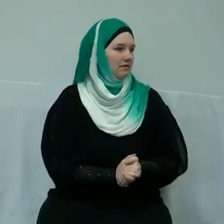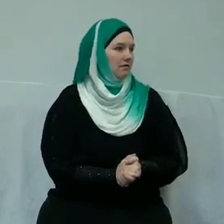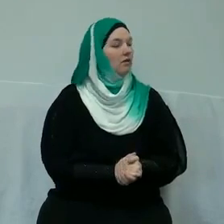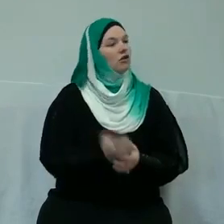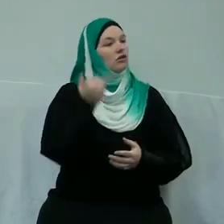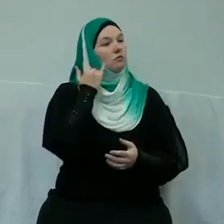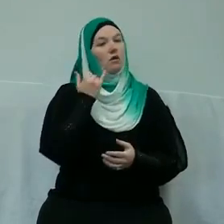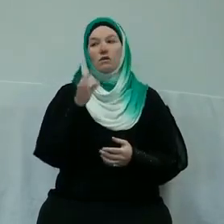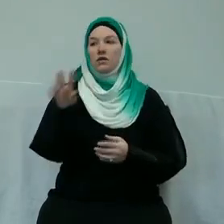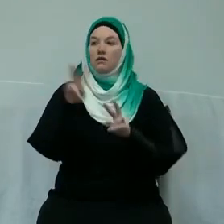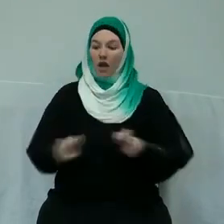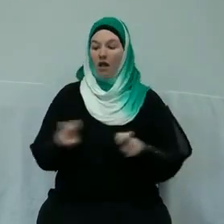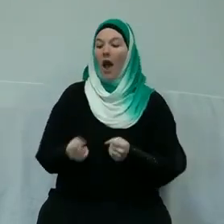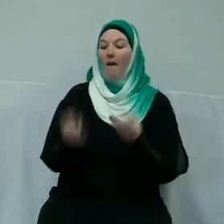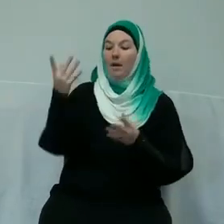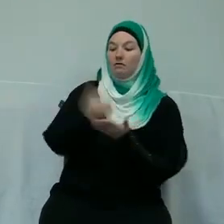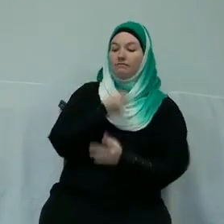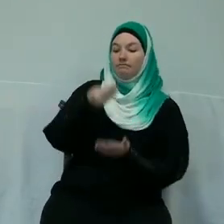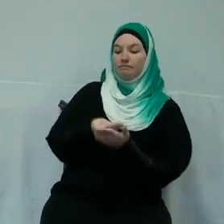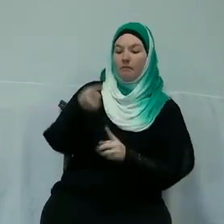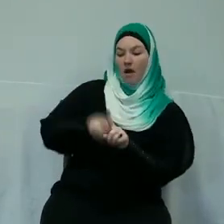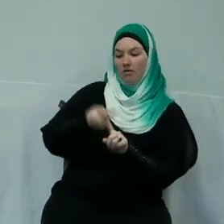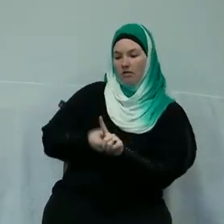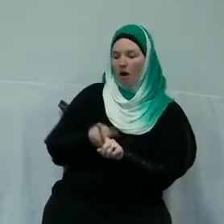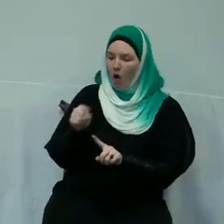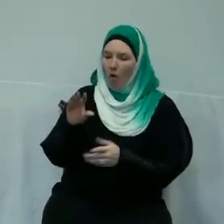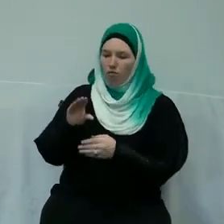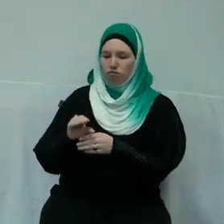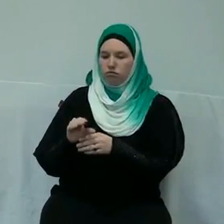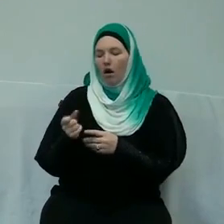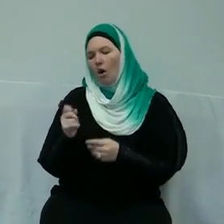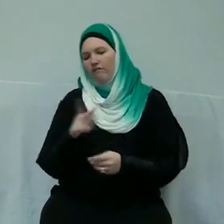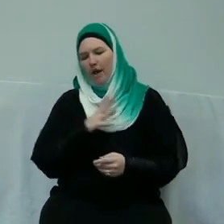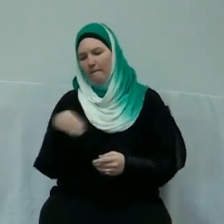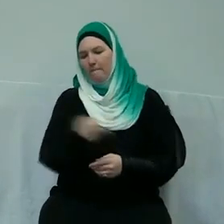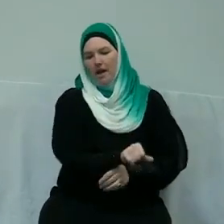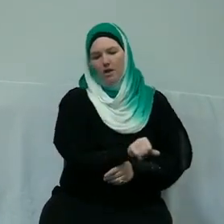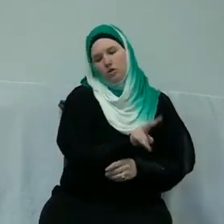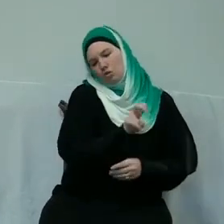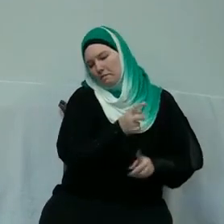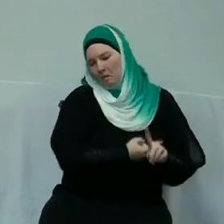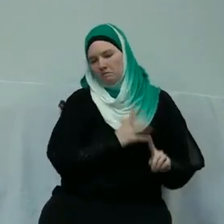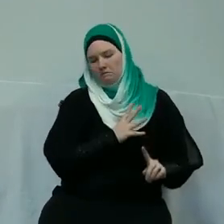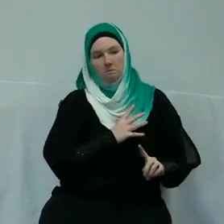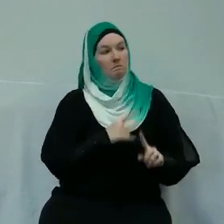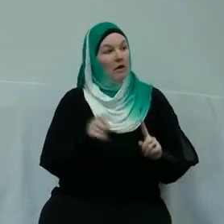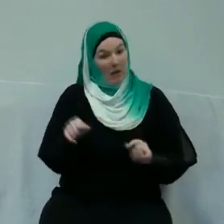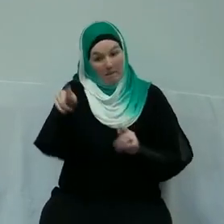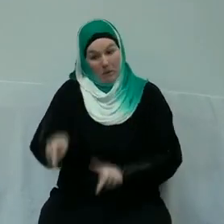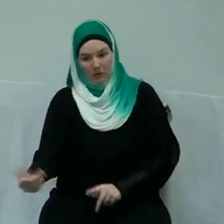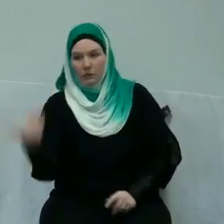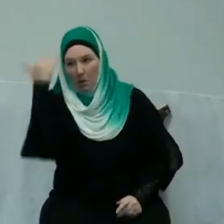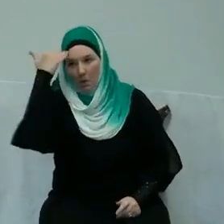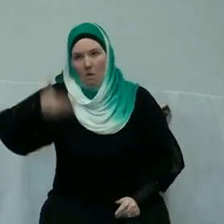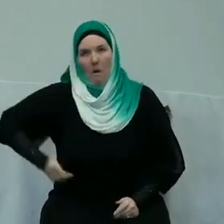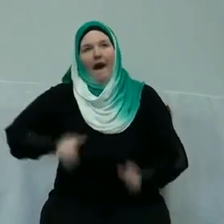That shouldn't be the Muslim's approach. That is not seeking justice or even thinking about justice.